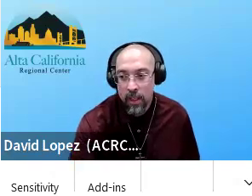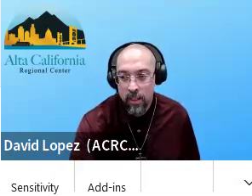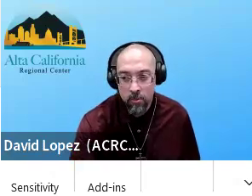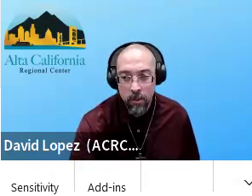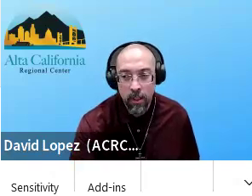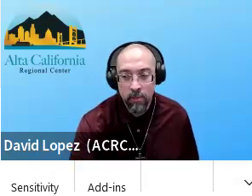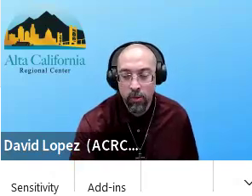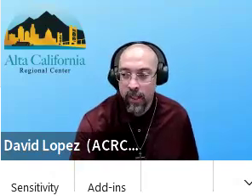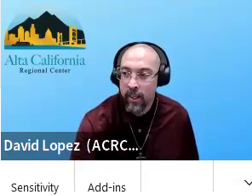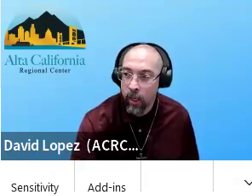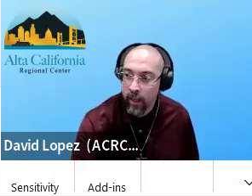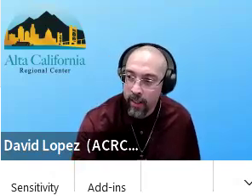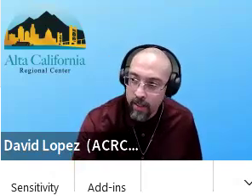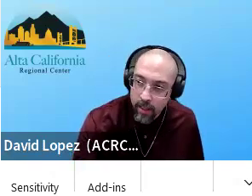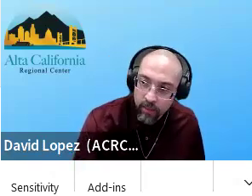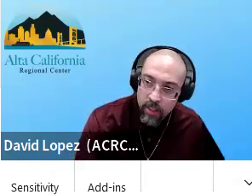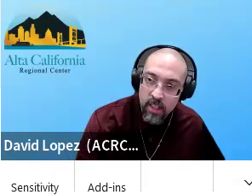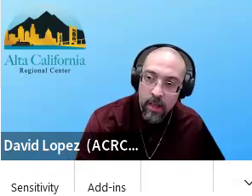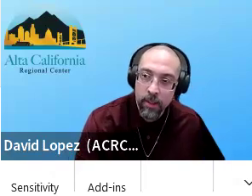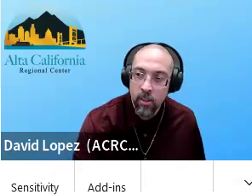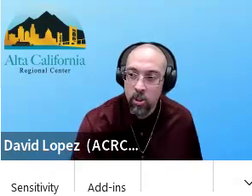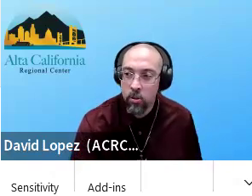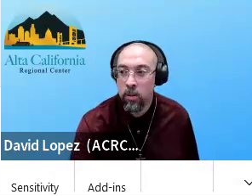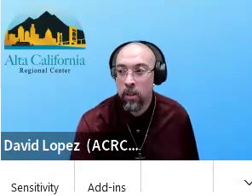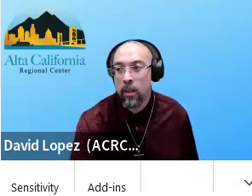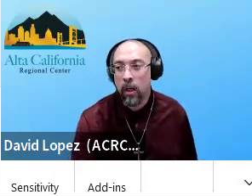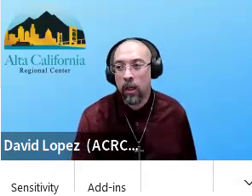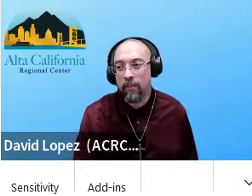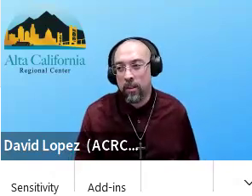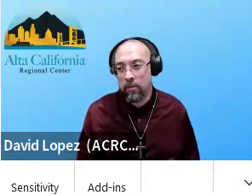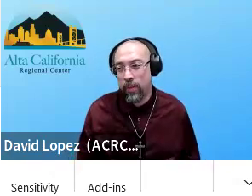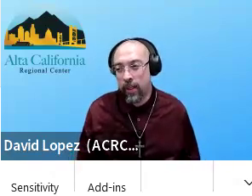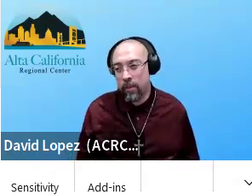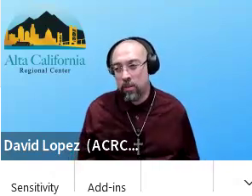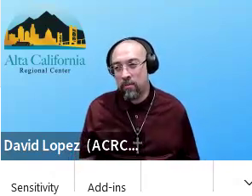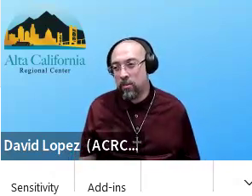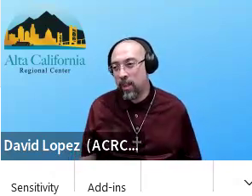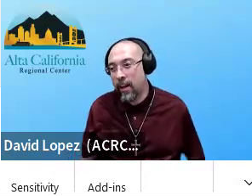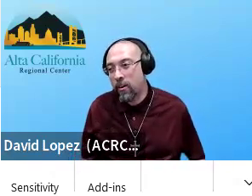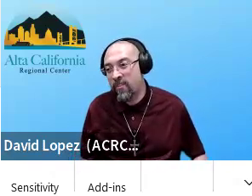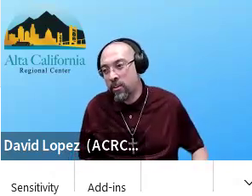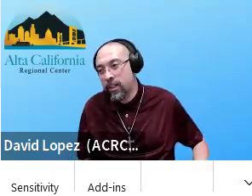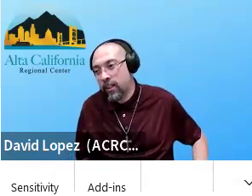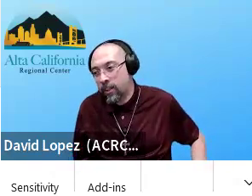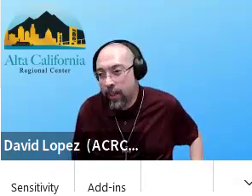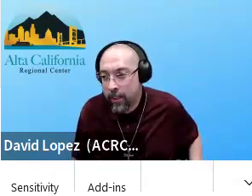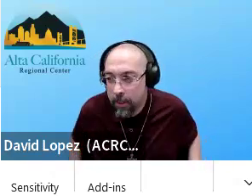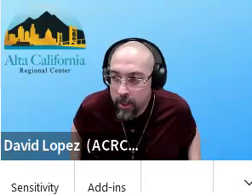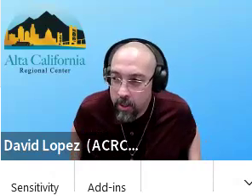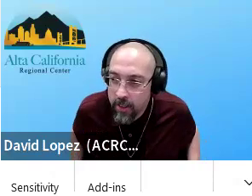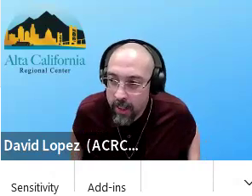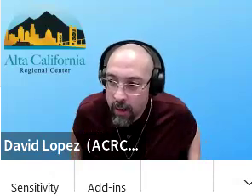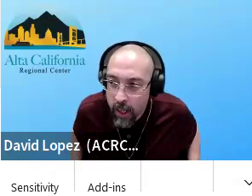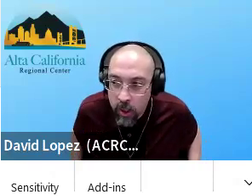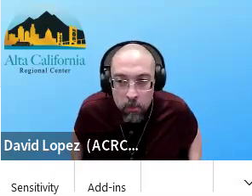victims. And so we want to bring the awareness of this topic to all of you. Those of you that are vendored and contracted